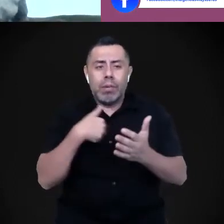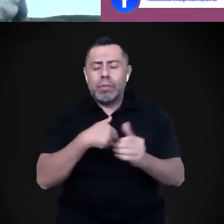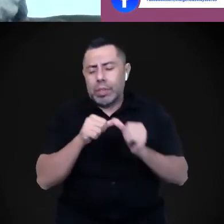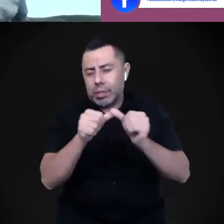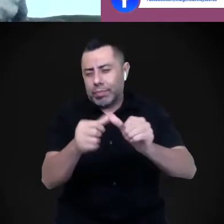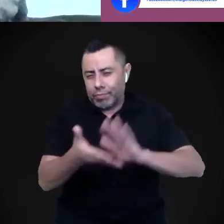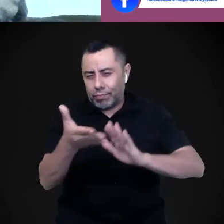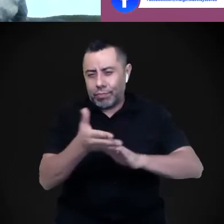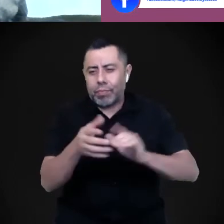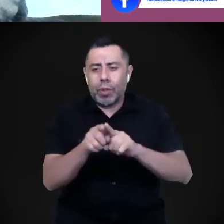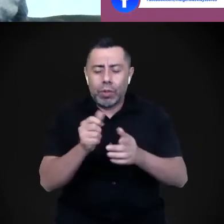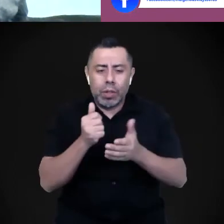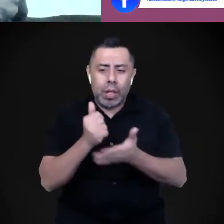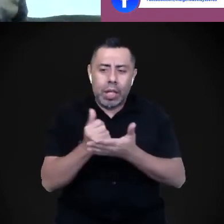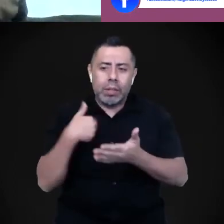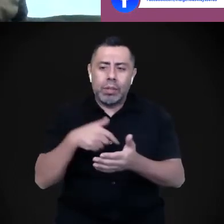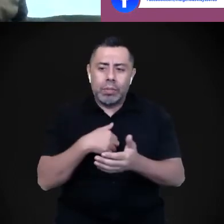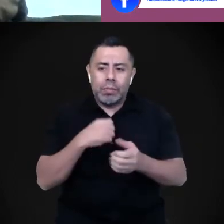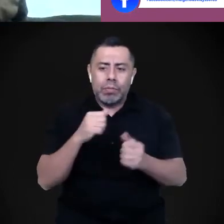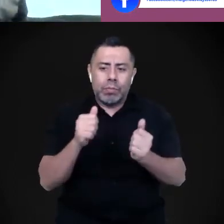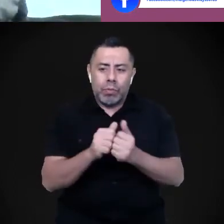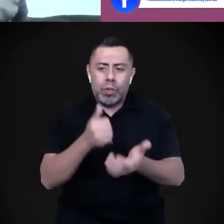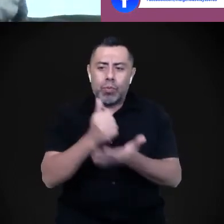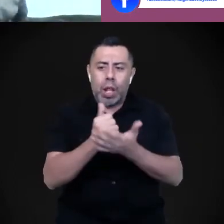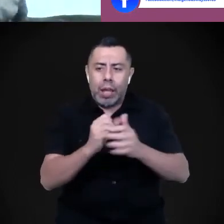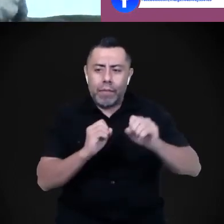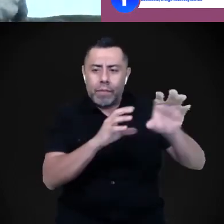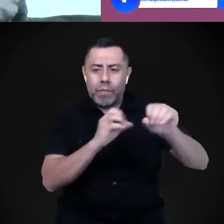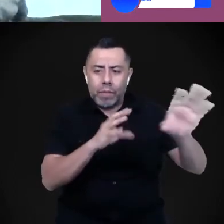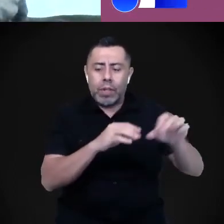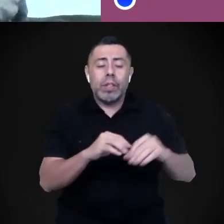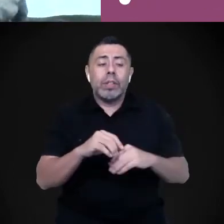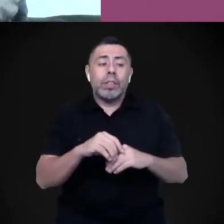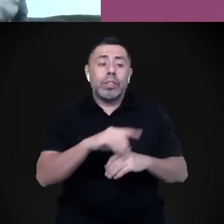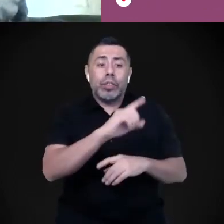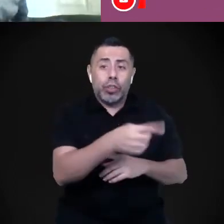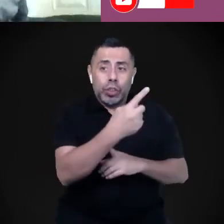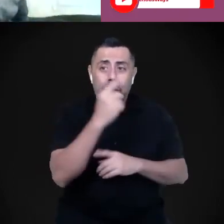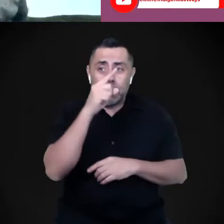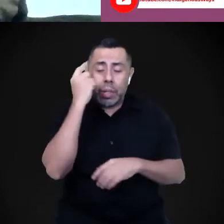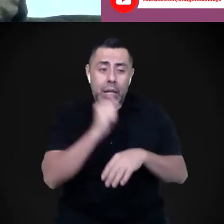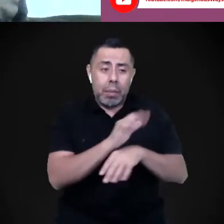these relief runs, not only to Black Mountain, but we've also been doing the deaf and hard of hearing